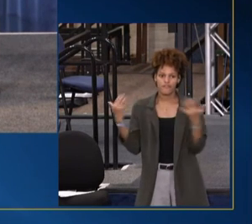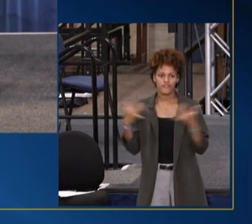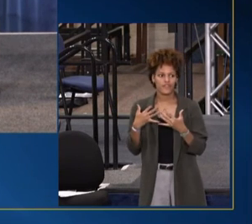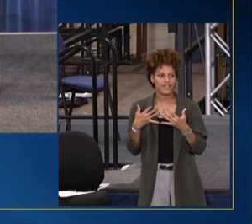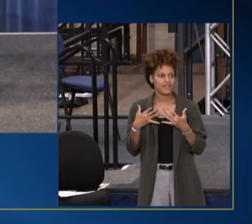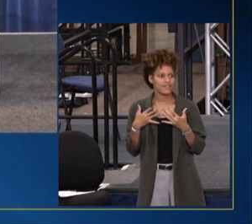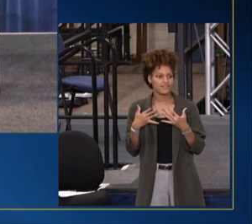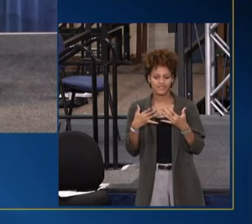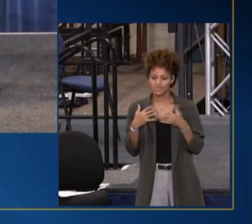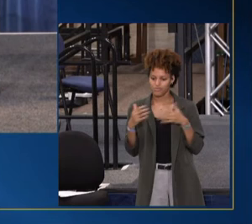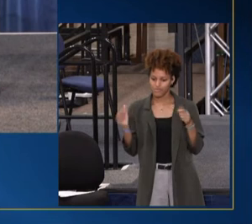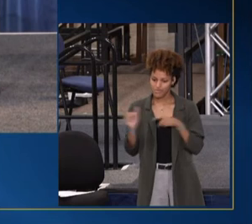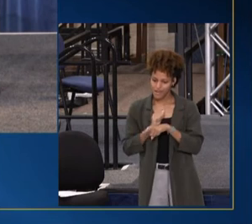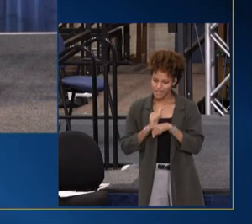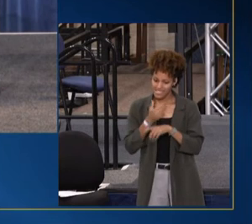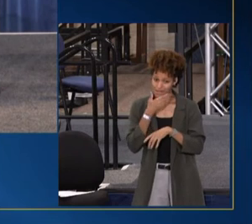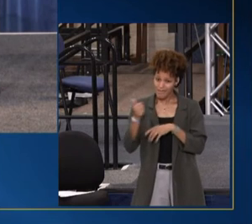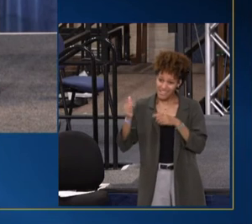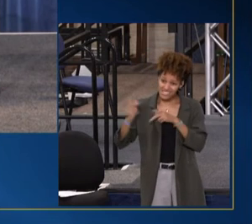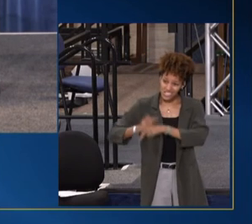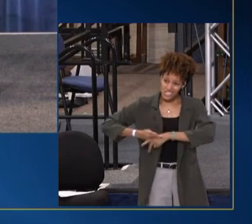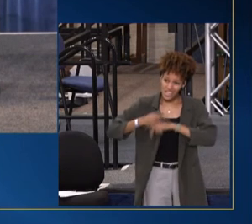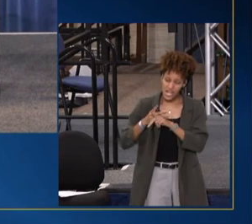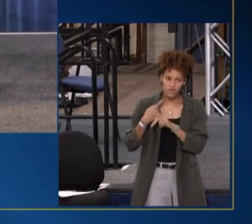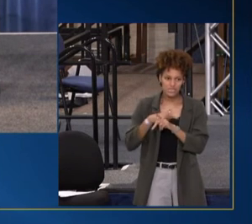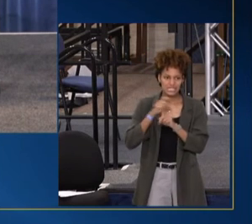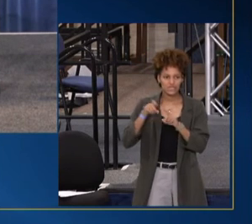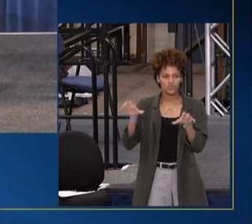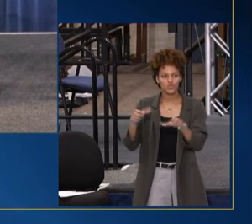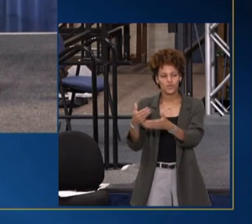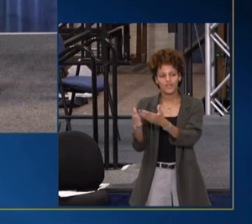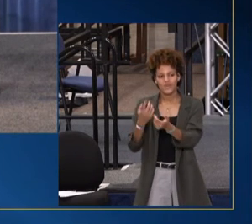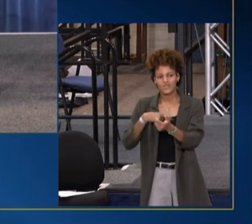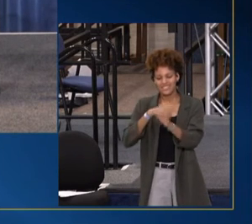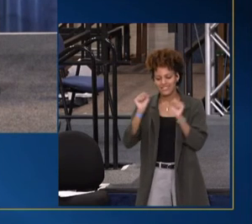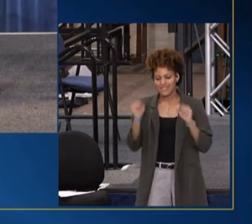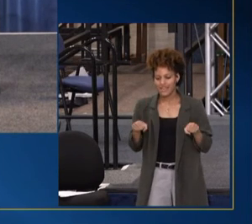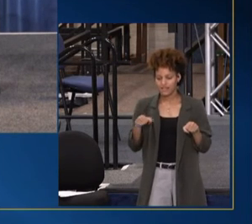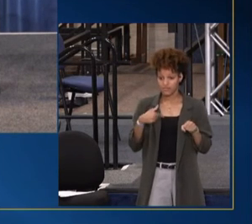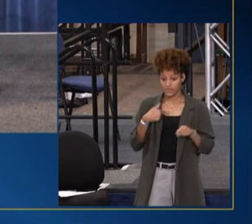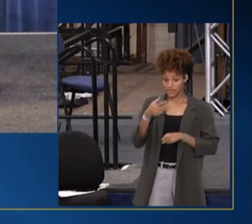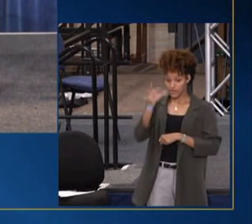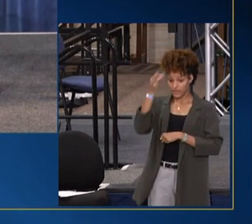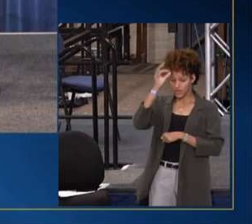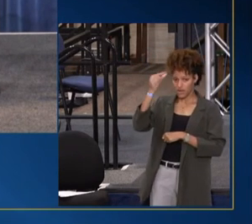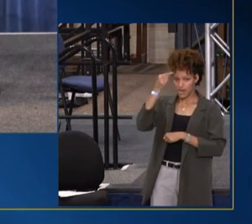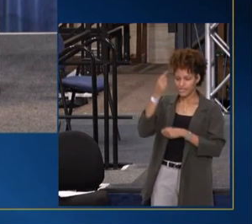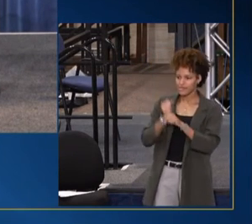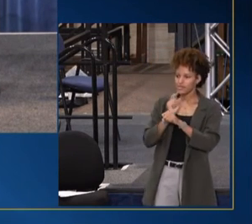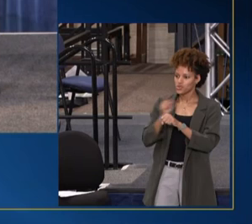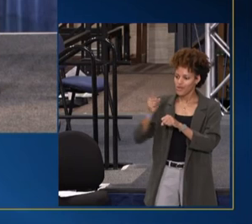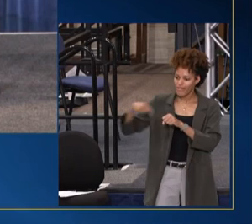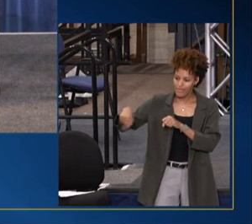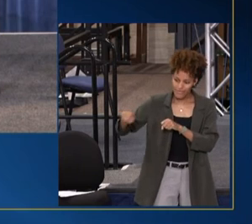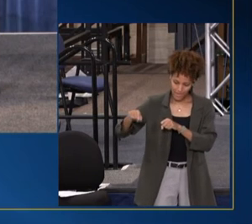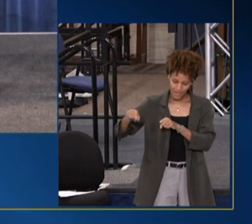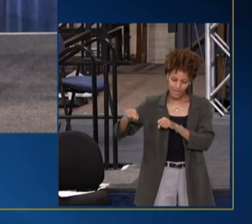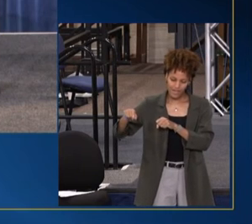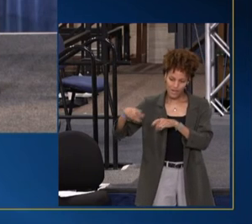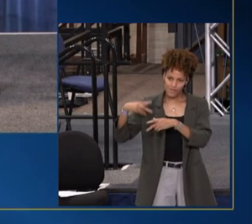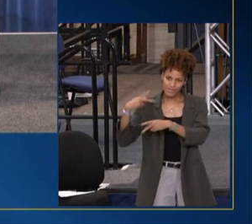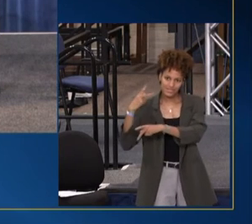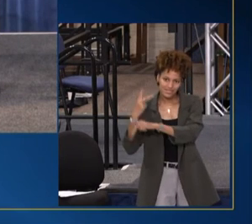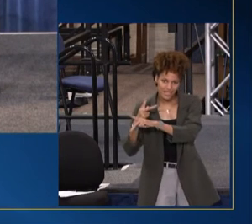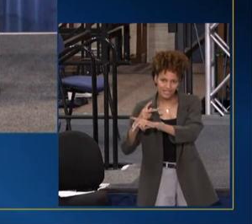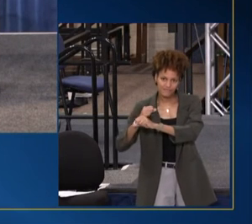best practice care, and we need to do what we can as a federal government to make sure that they are